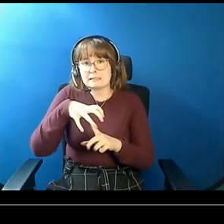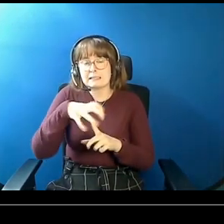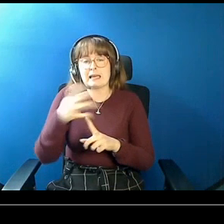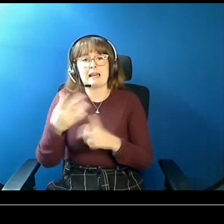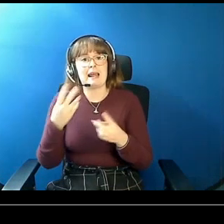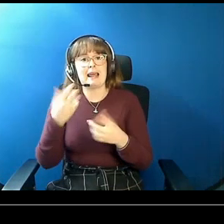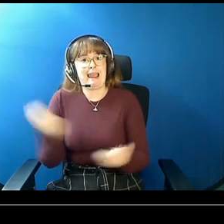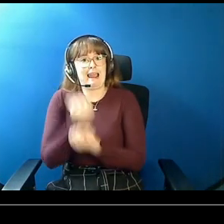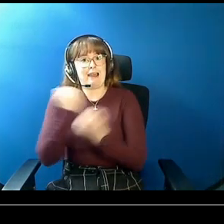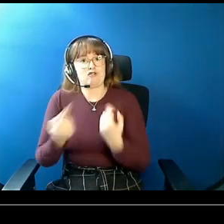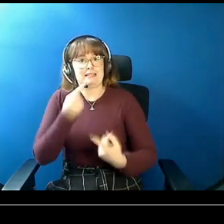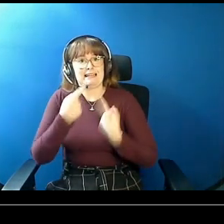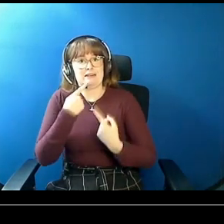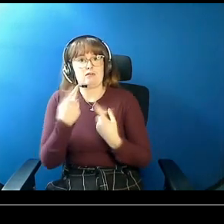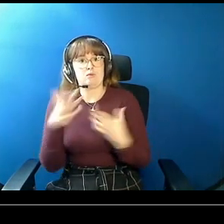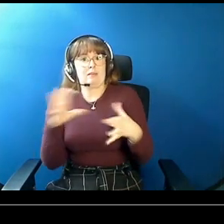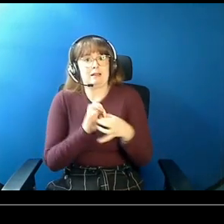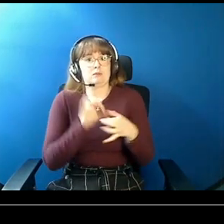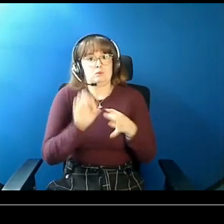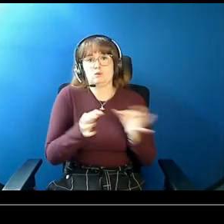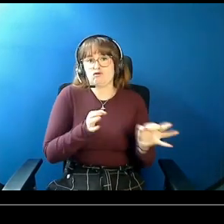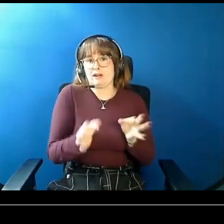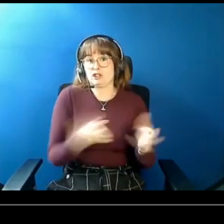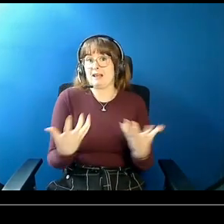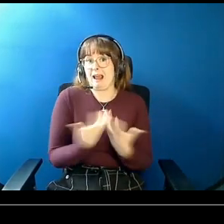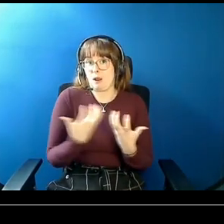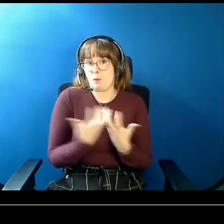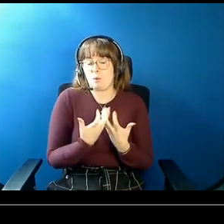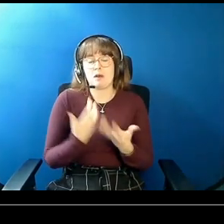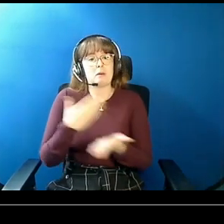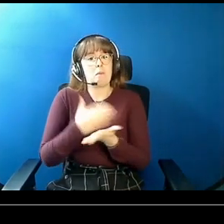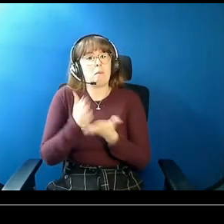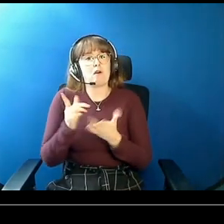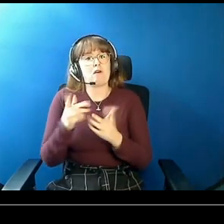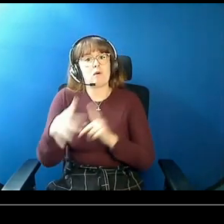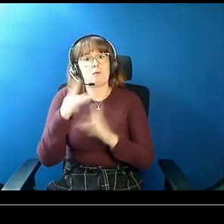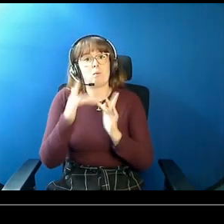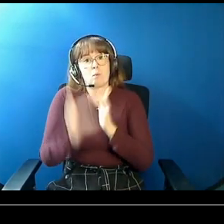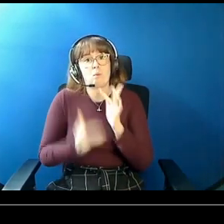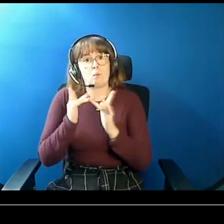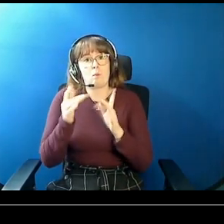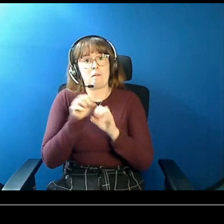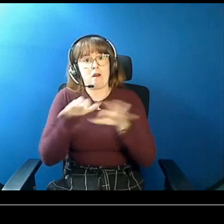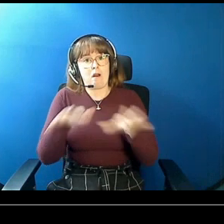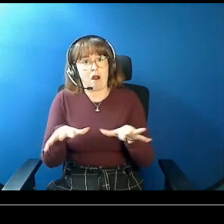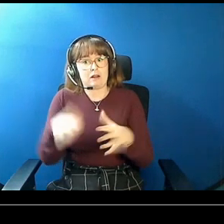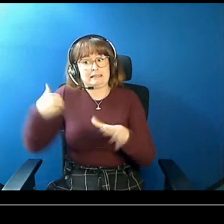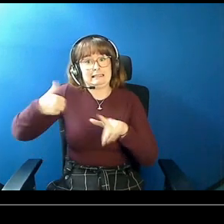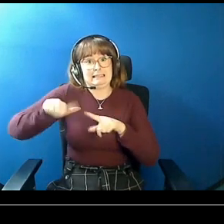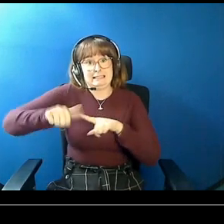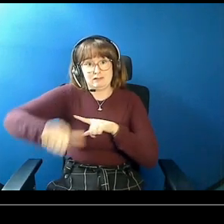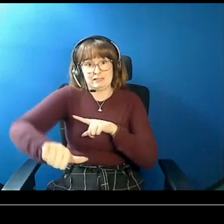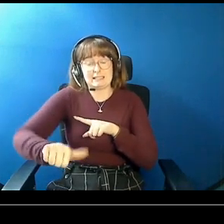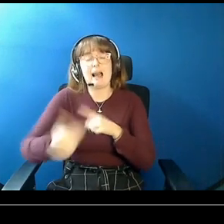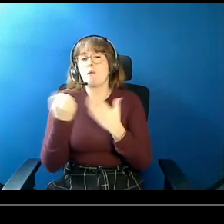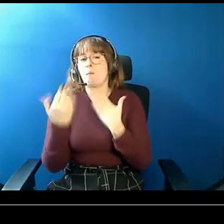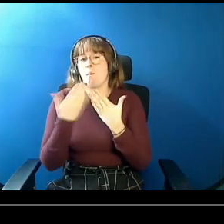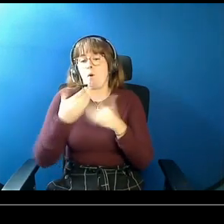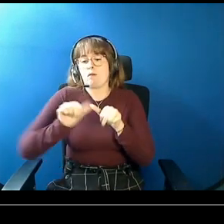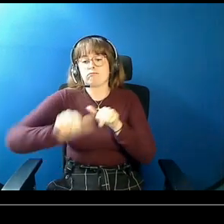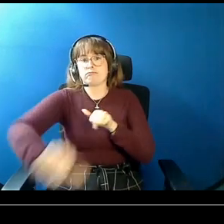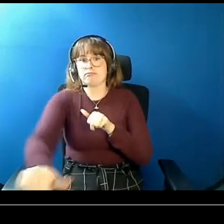Retrofit Strategies? It's part of our webinar series. We've had a few of those now and there's some more coming up, so please do feel free